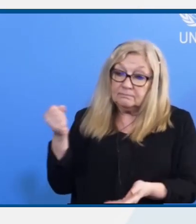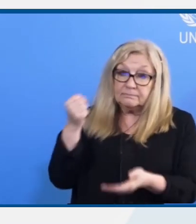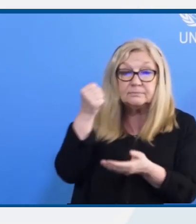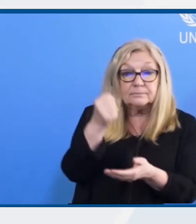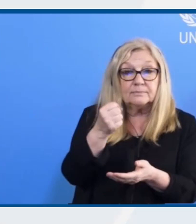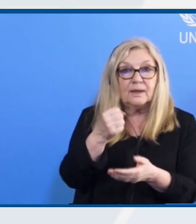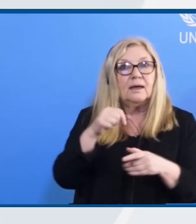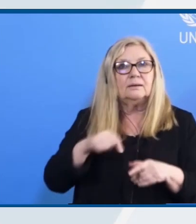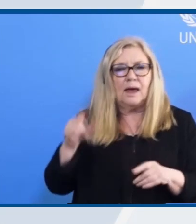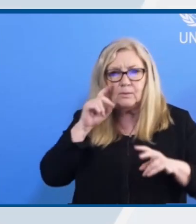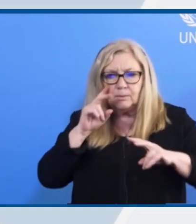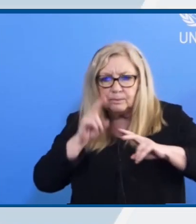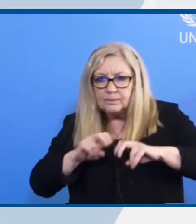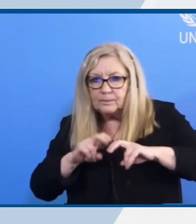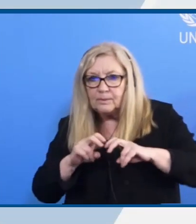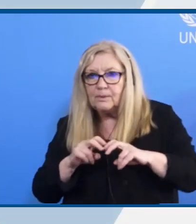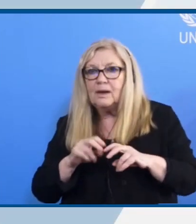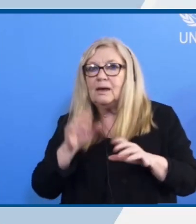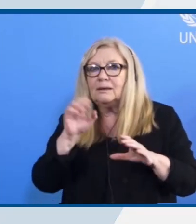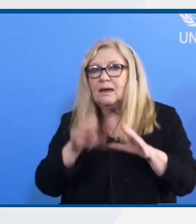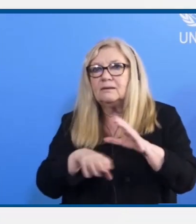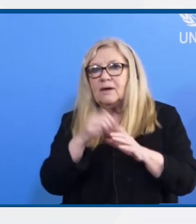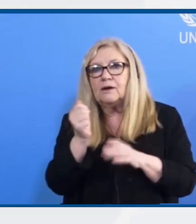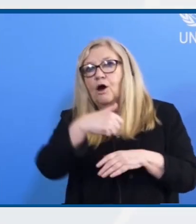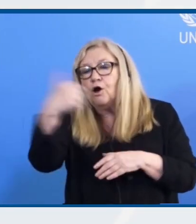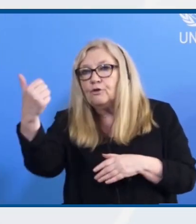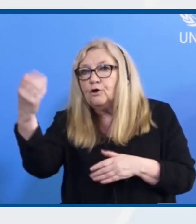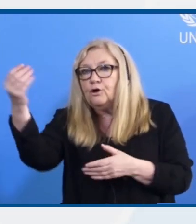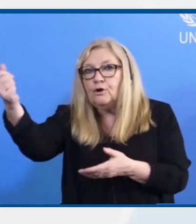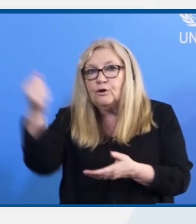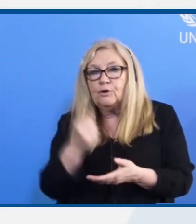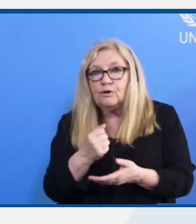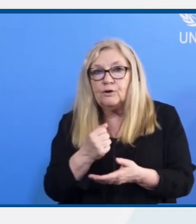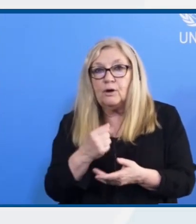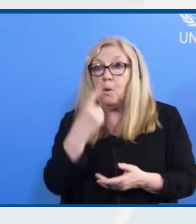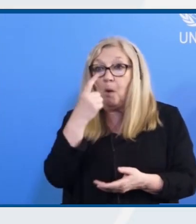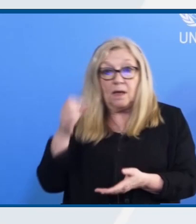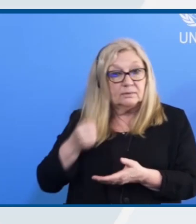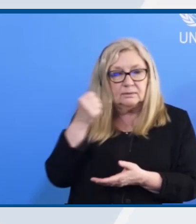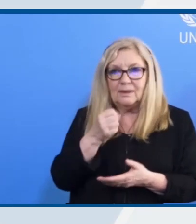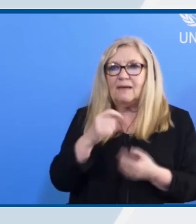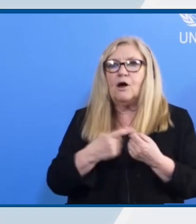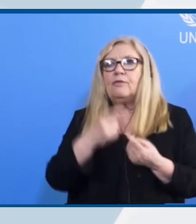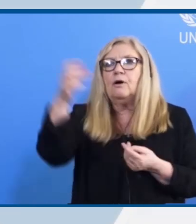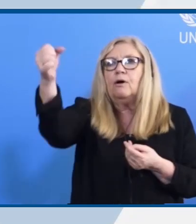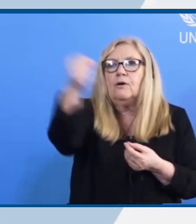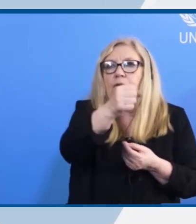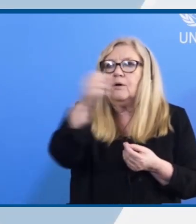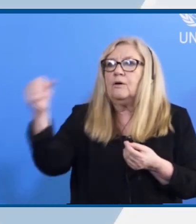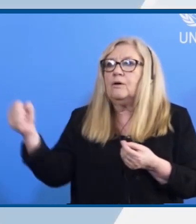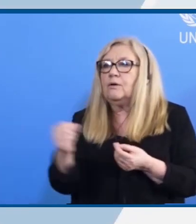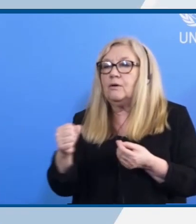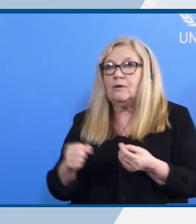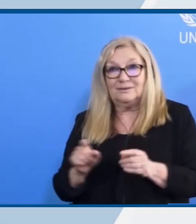private investment can be can be brought to the territory. This means that dealing with the private